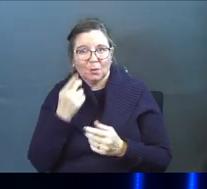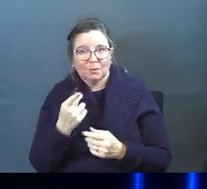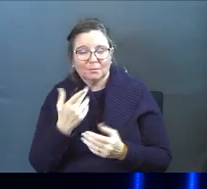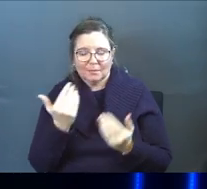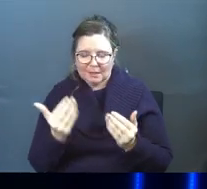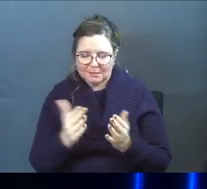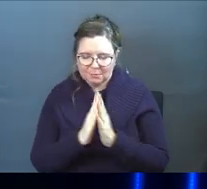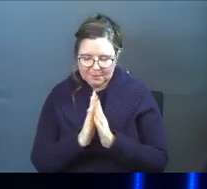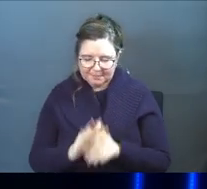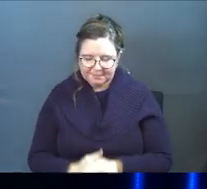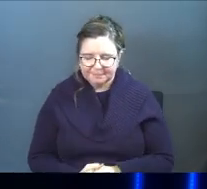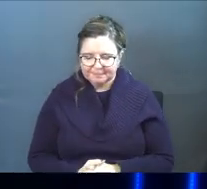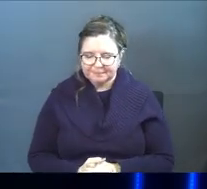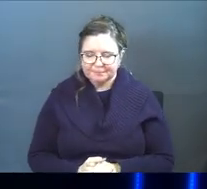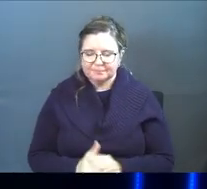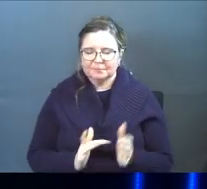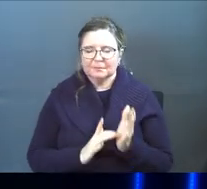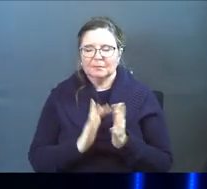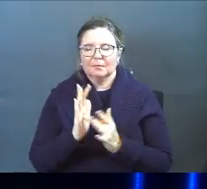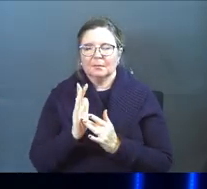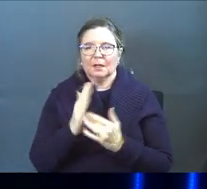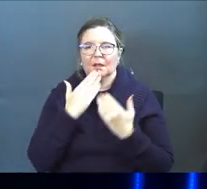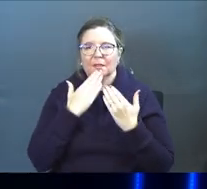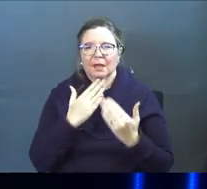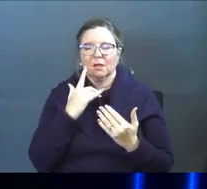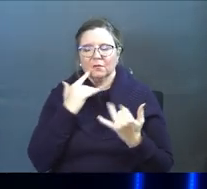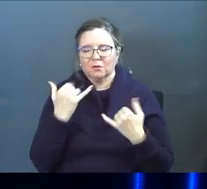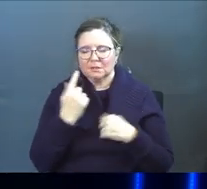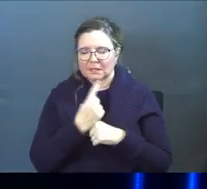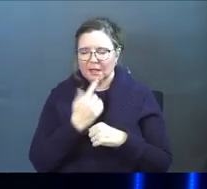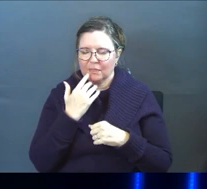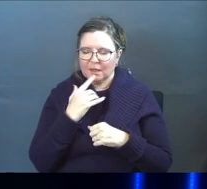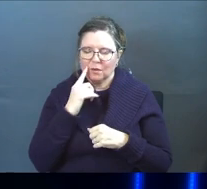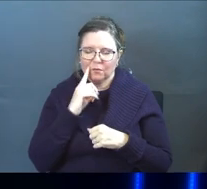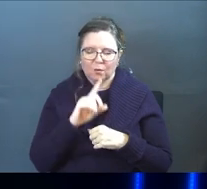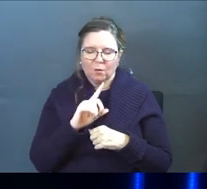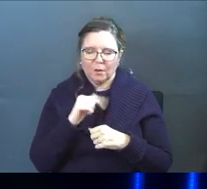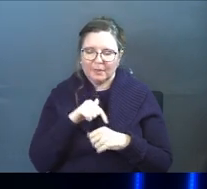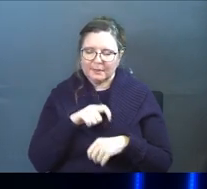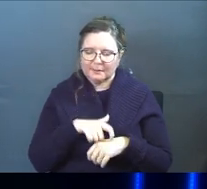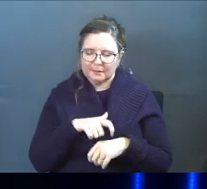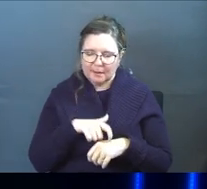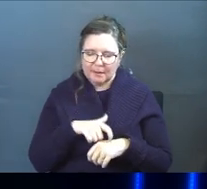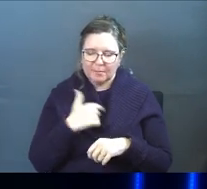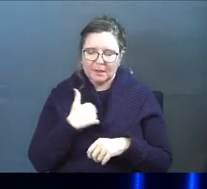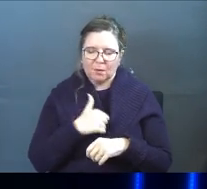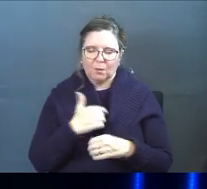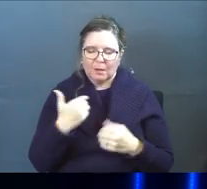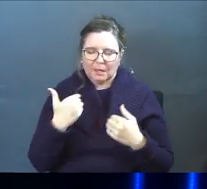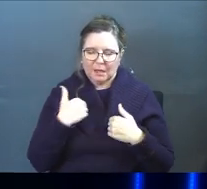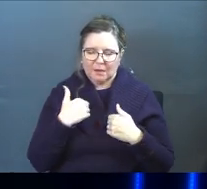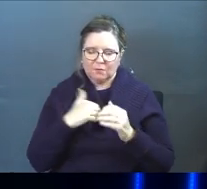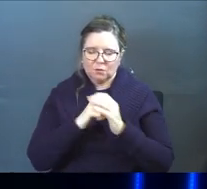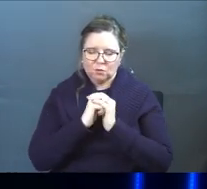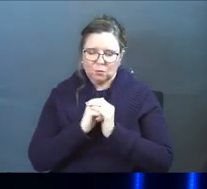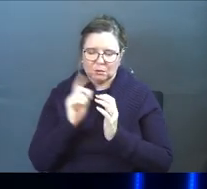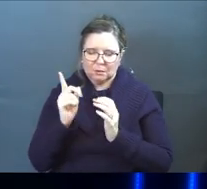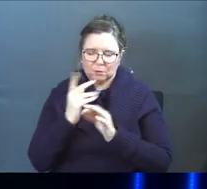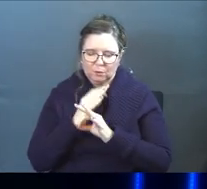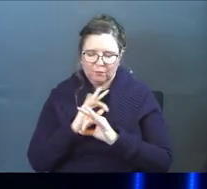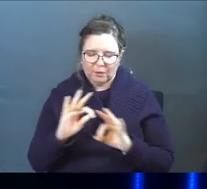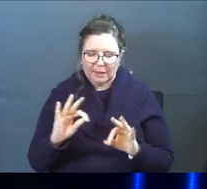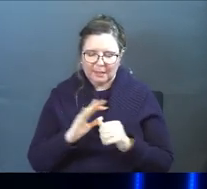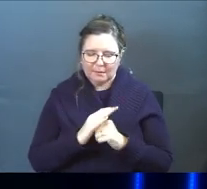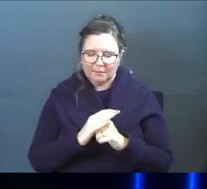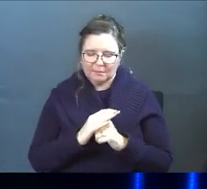Let's pray. Jesus, thank you for today. Thank you for this time that we had to worship you